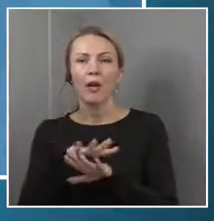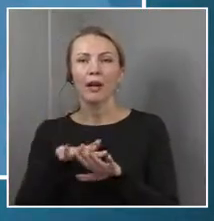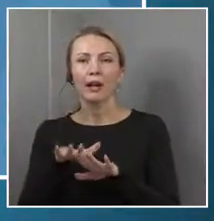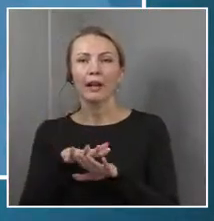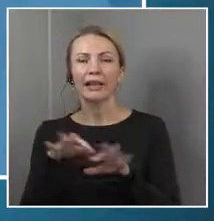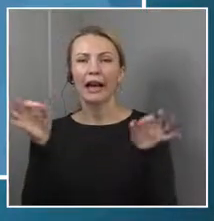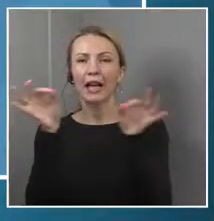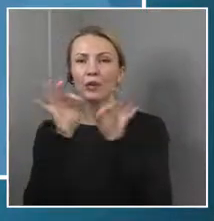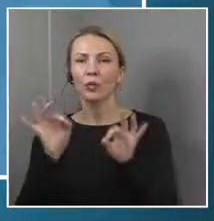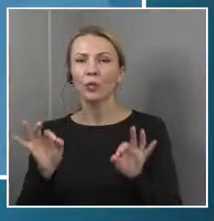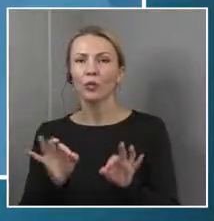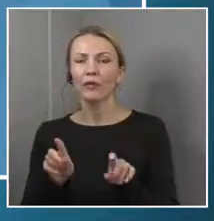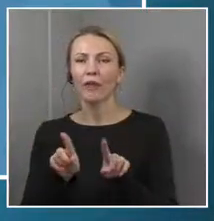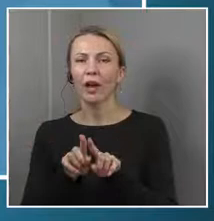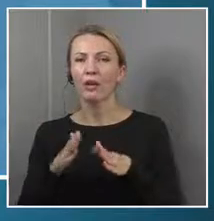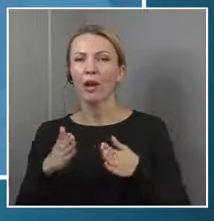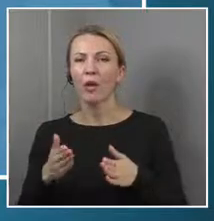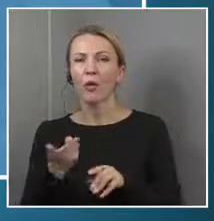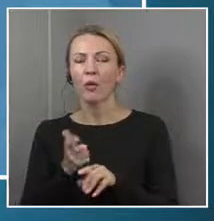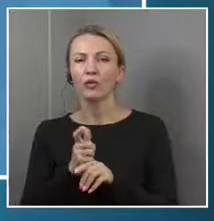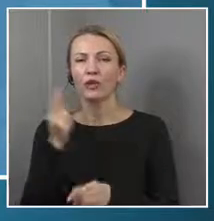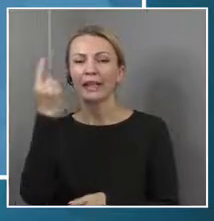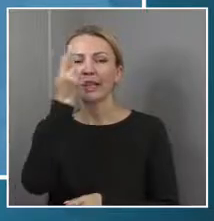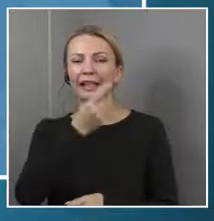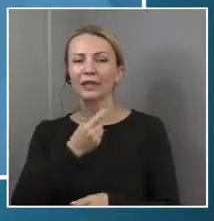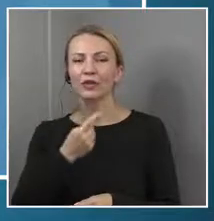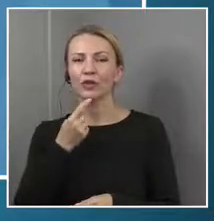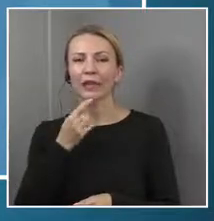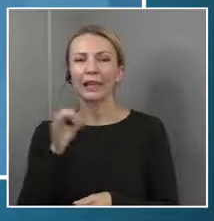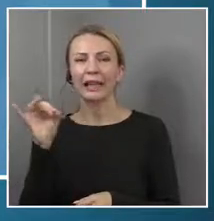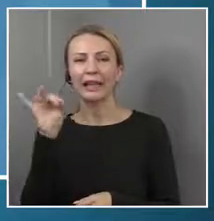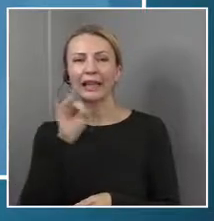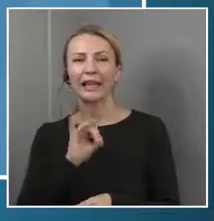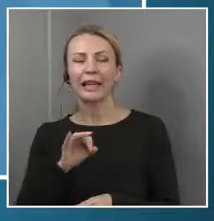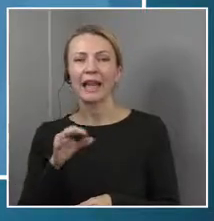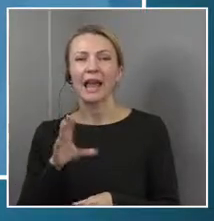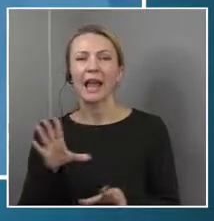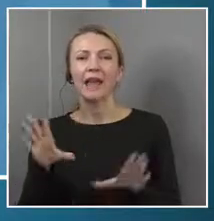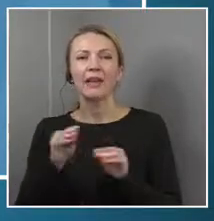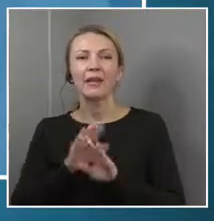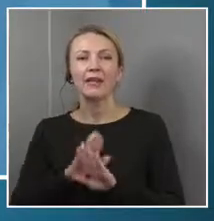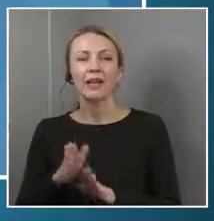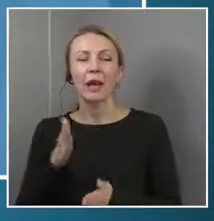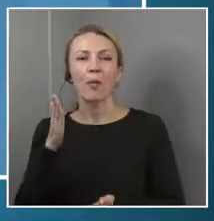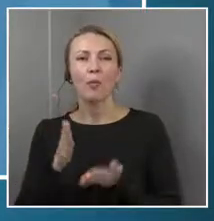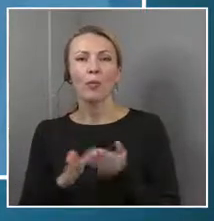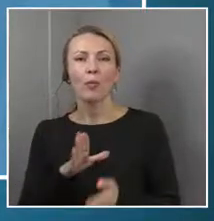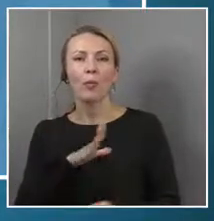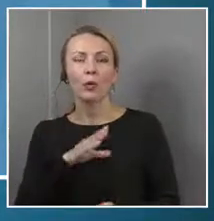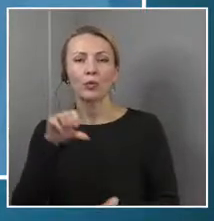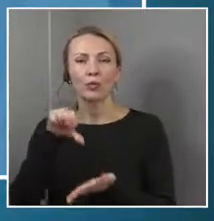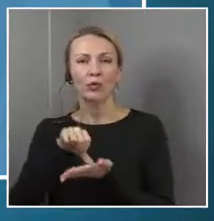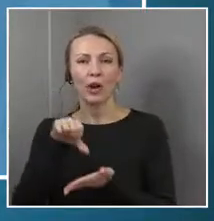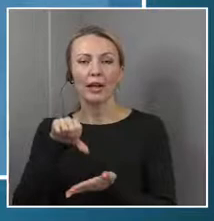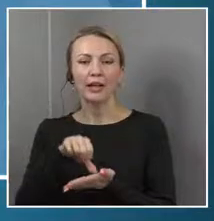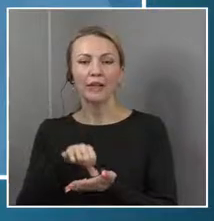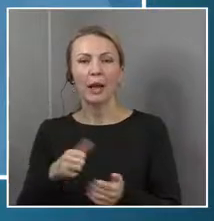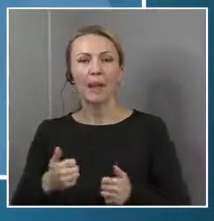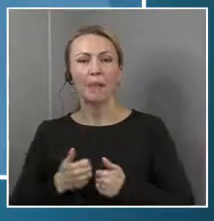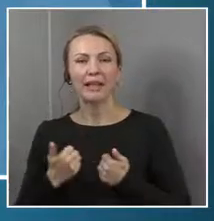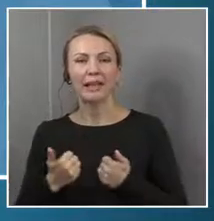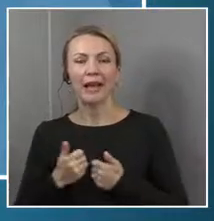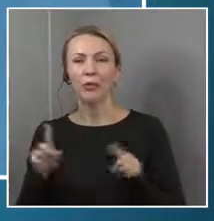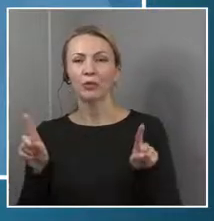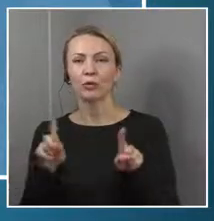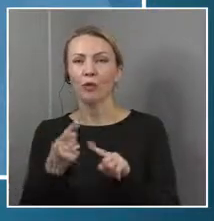there. People think that the art market is very close and it's